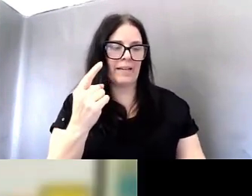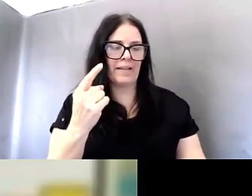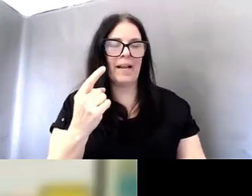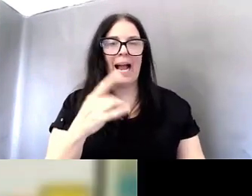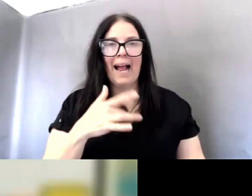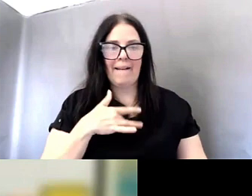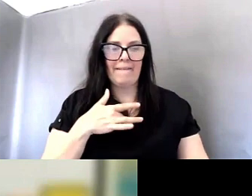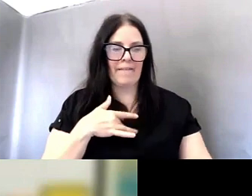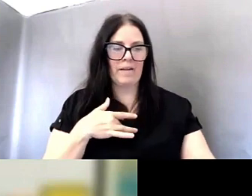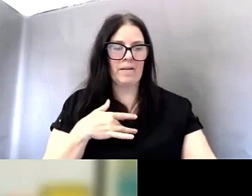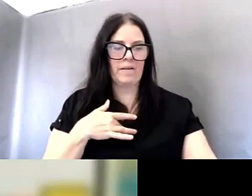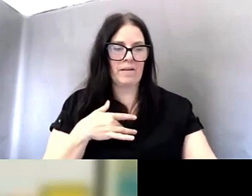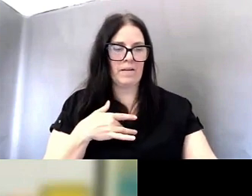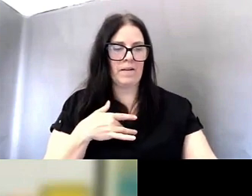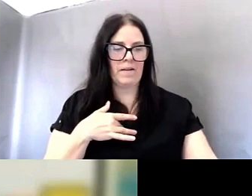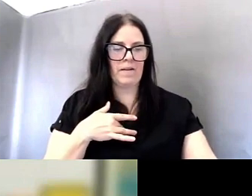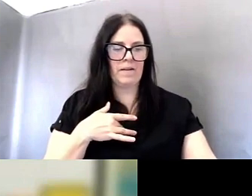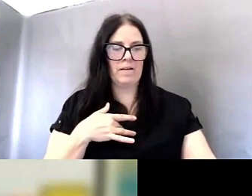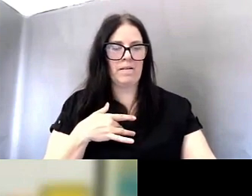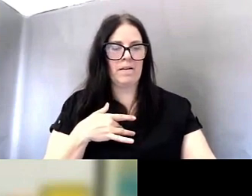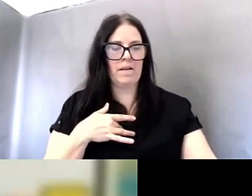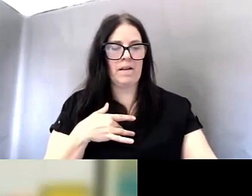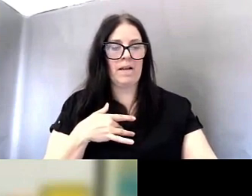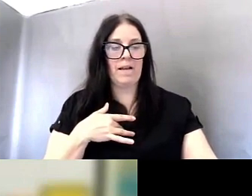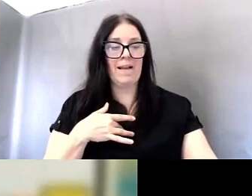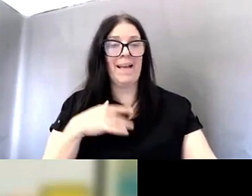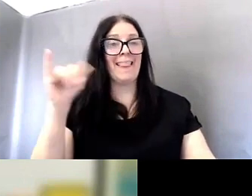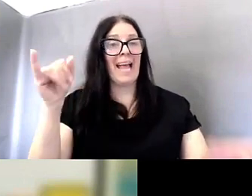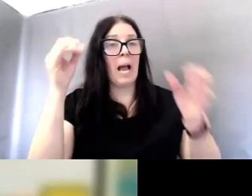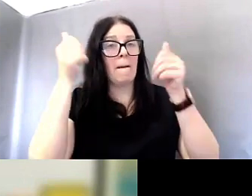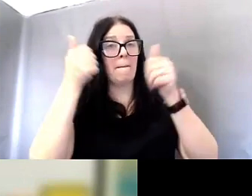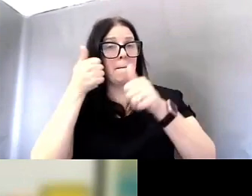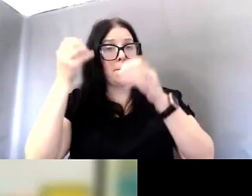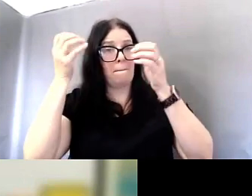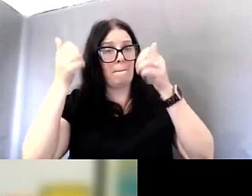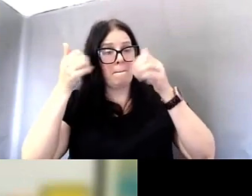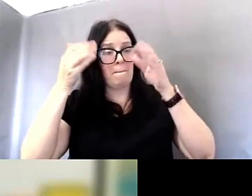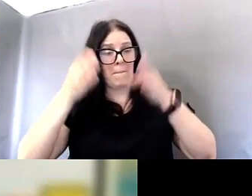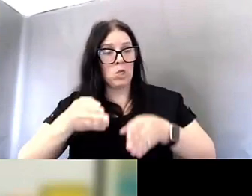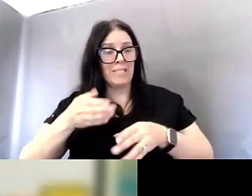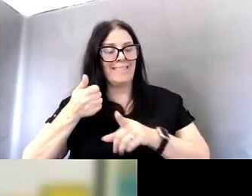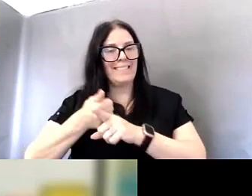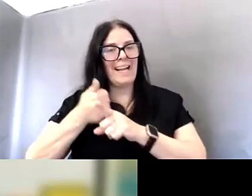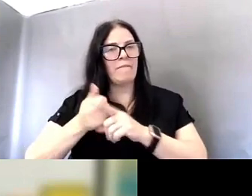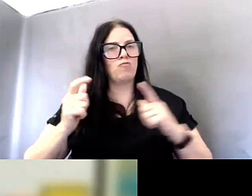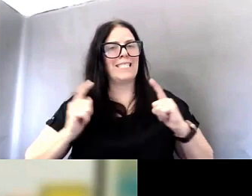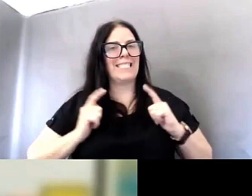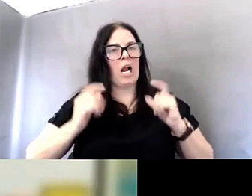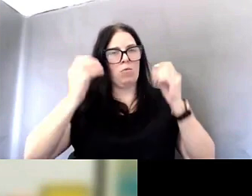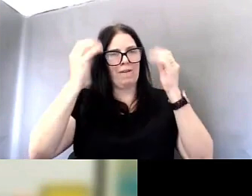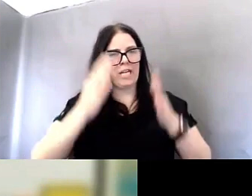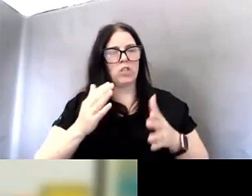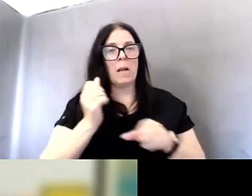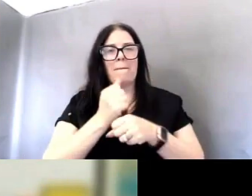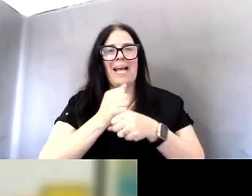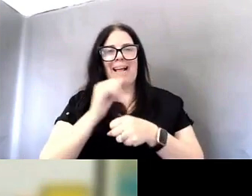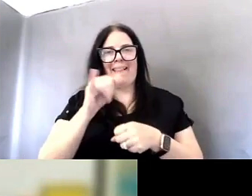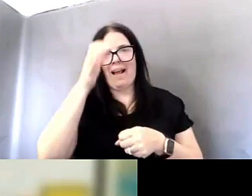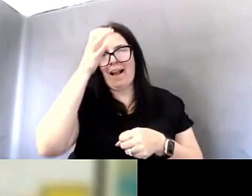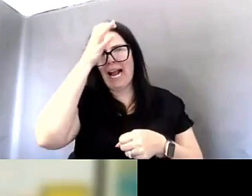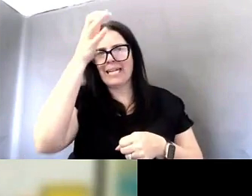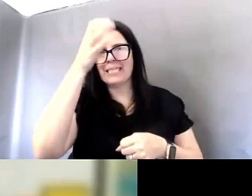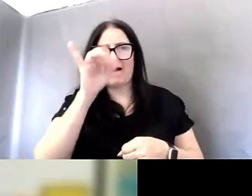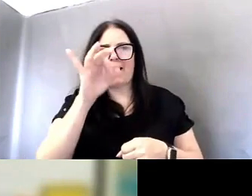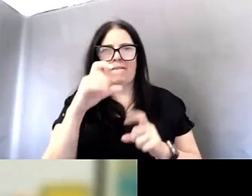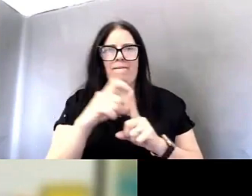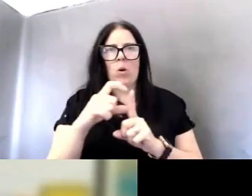was a retired professor created the website, and the concept around core vocabulary, the idea